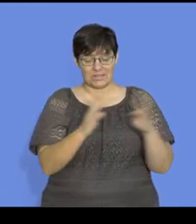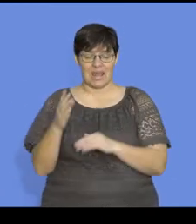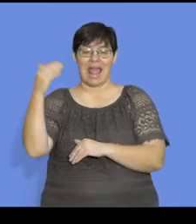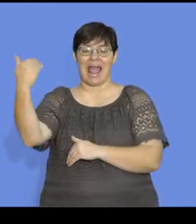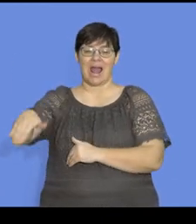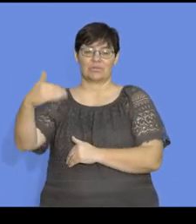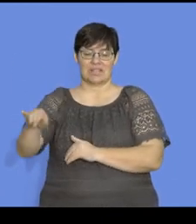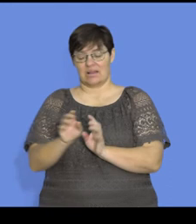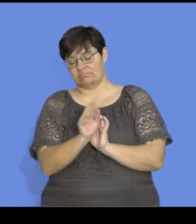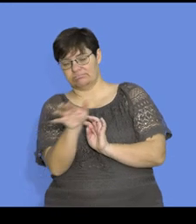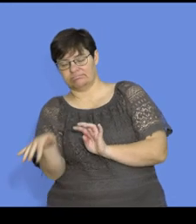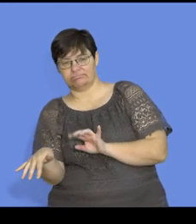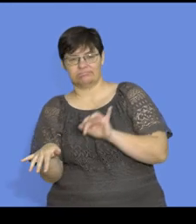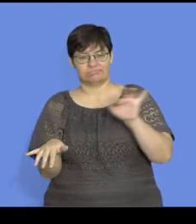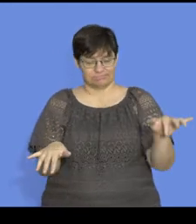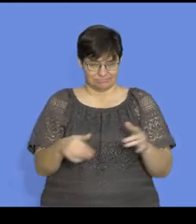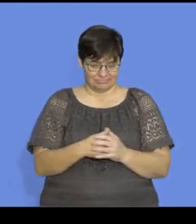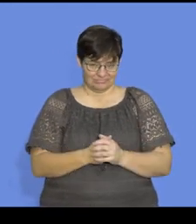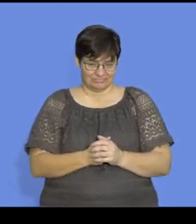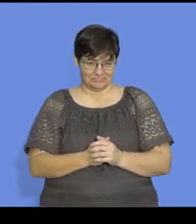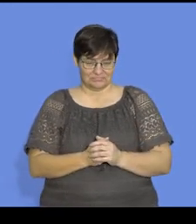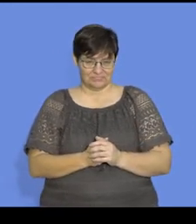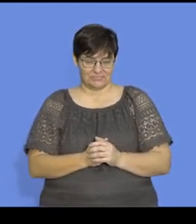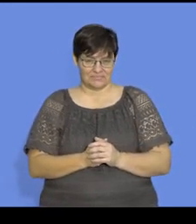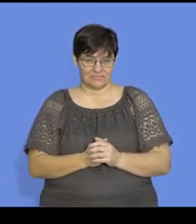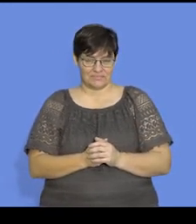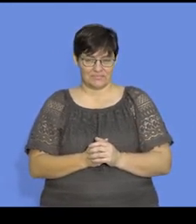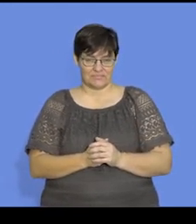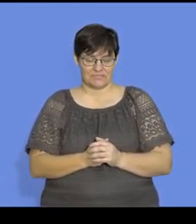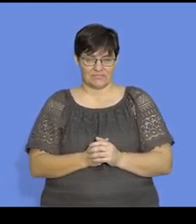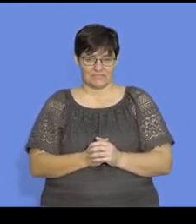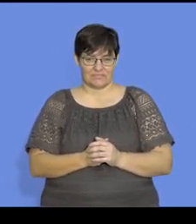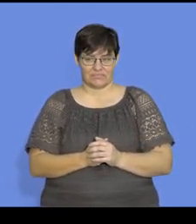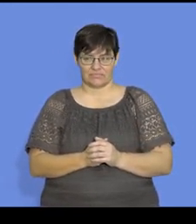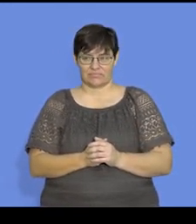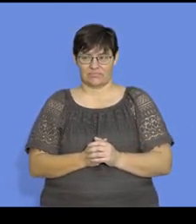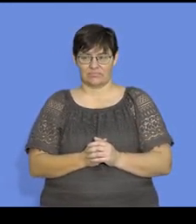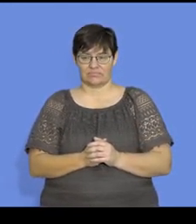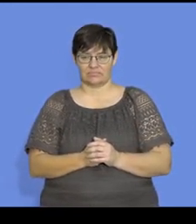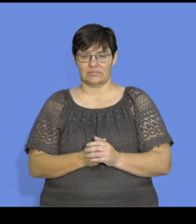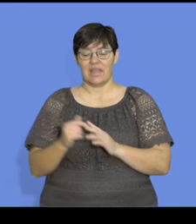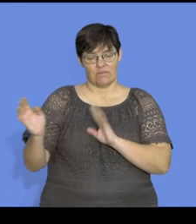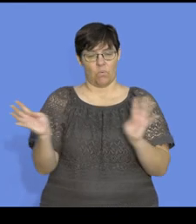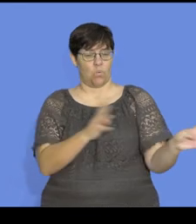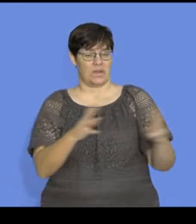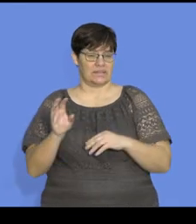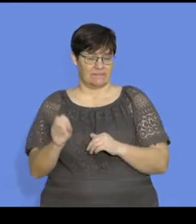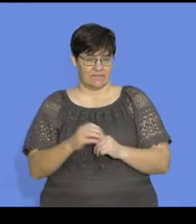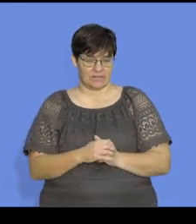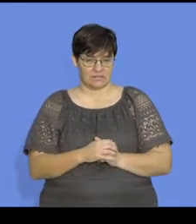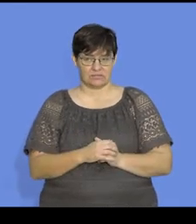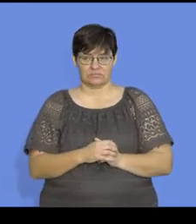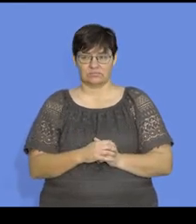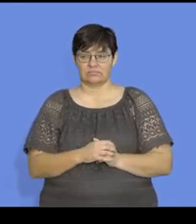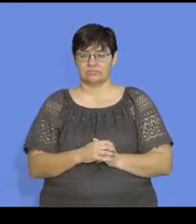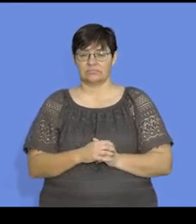be hanging, and they'd be outside hanging, right, if it was a wind-pollinated one. And